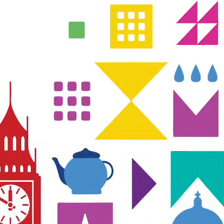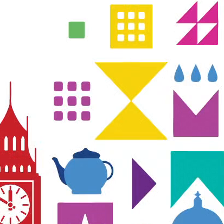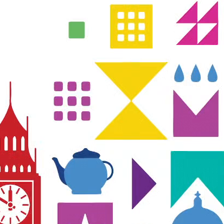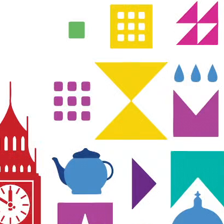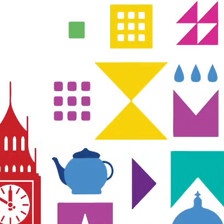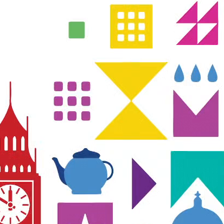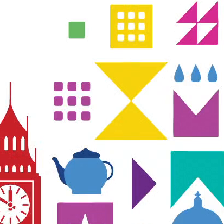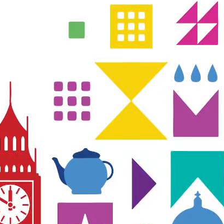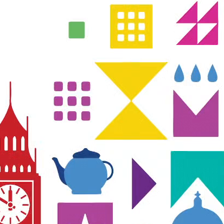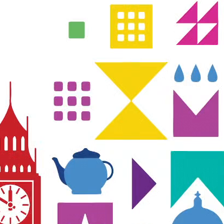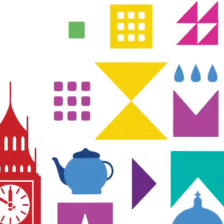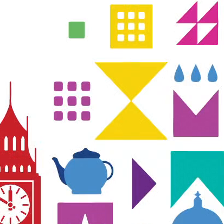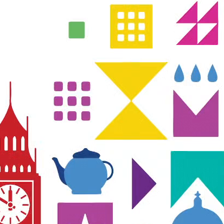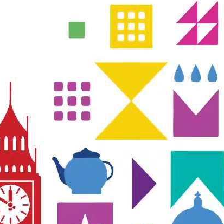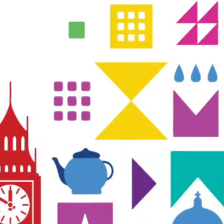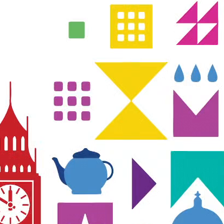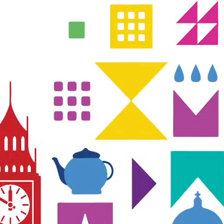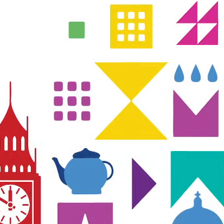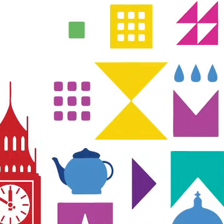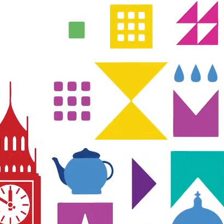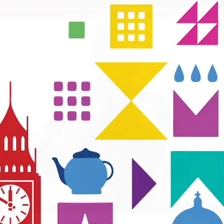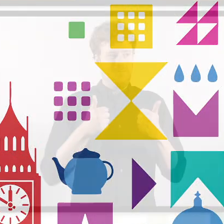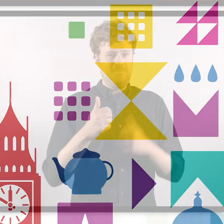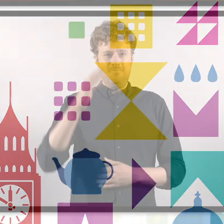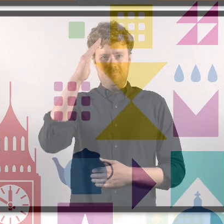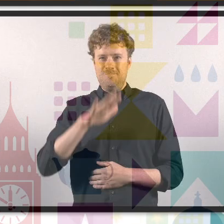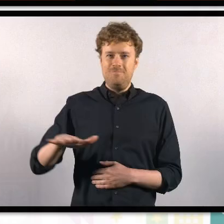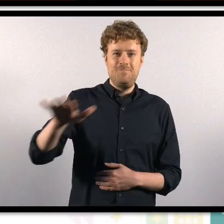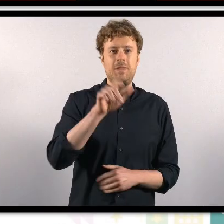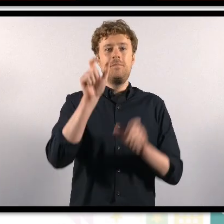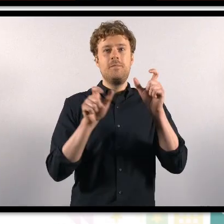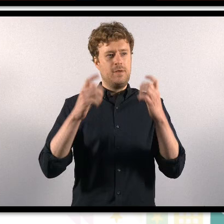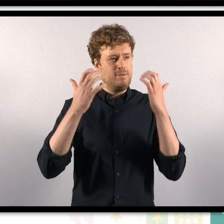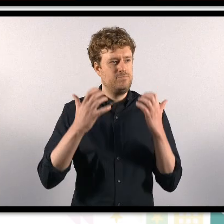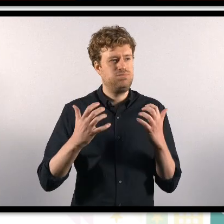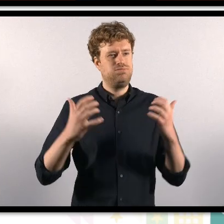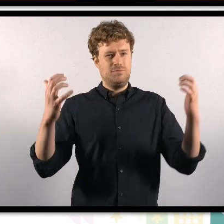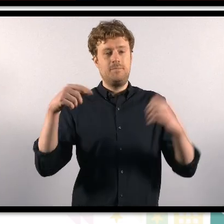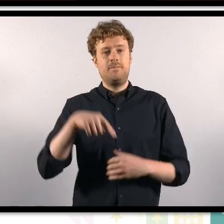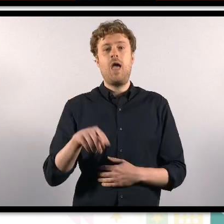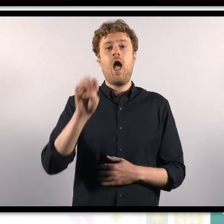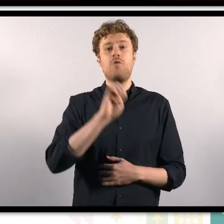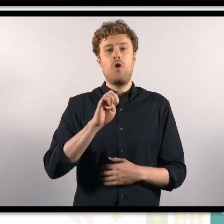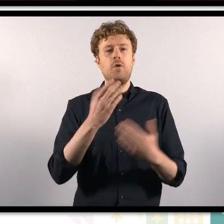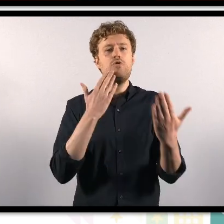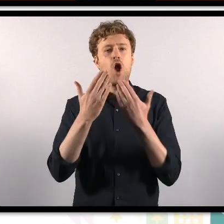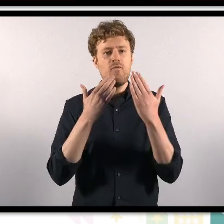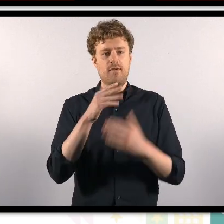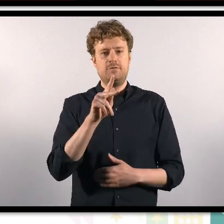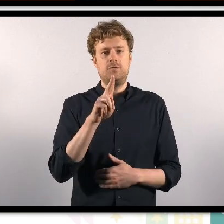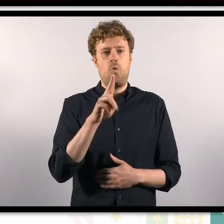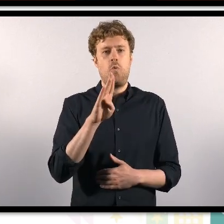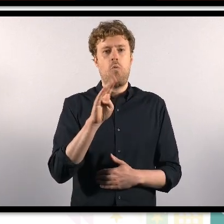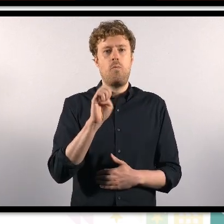Hello, everyone, to KubeCon Europe. I'm very excited to be in London here. Also, welcome to our